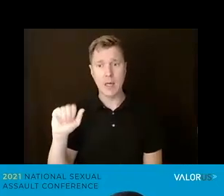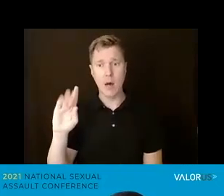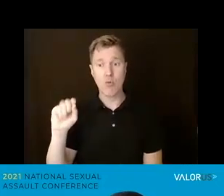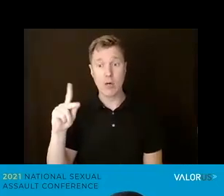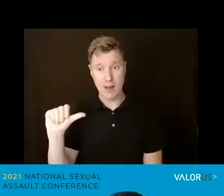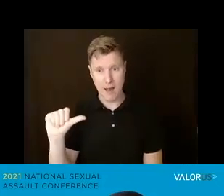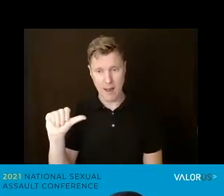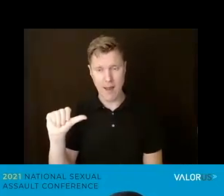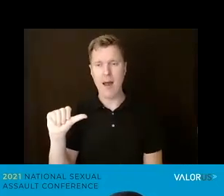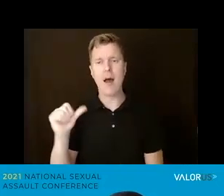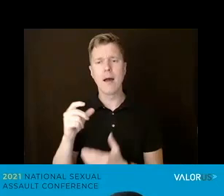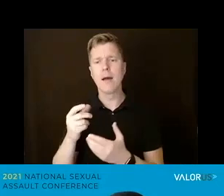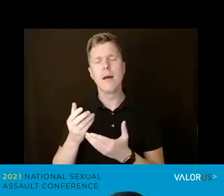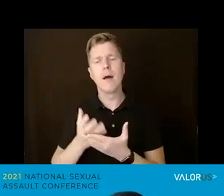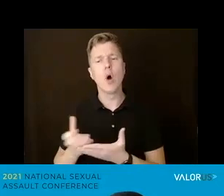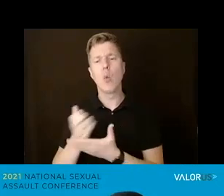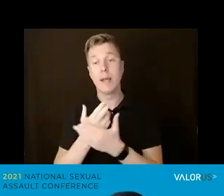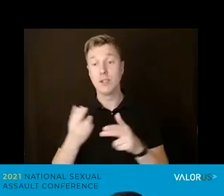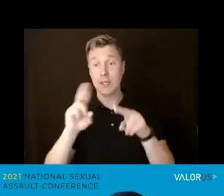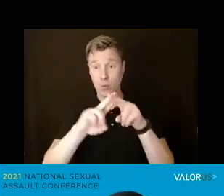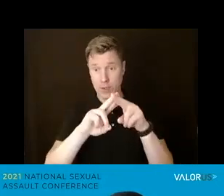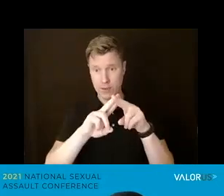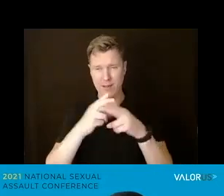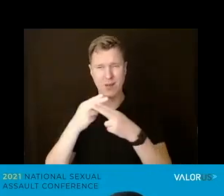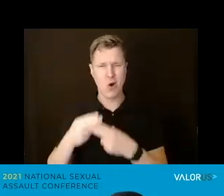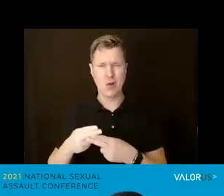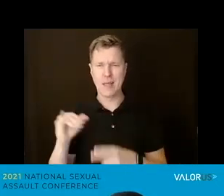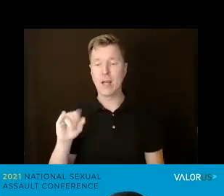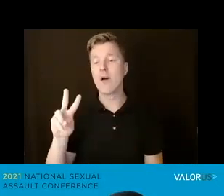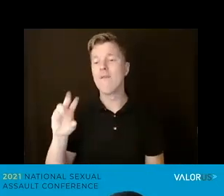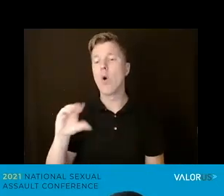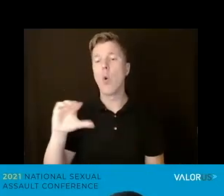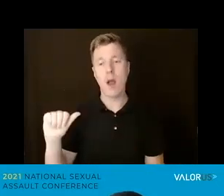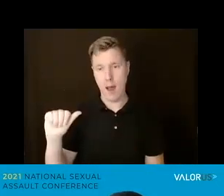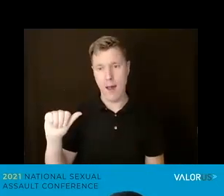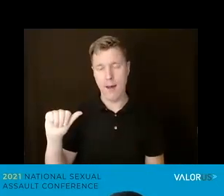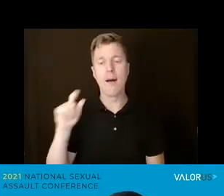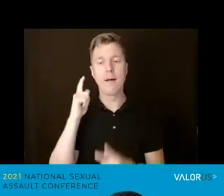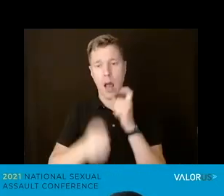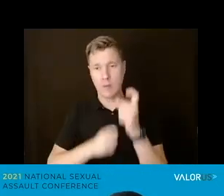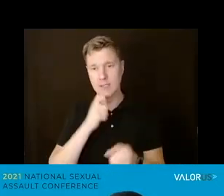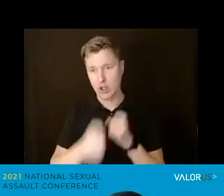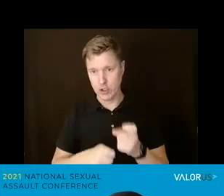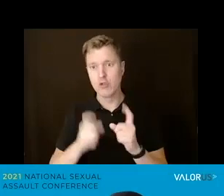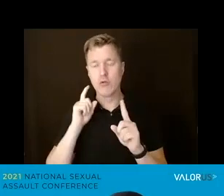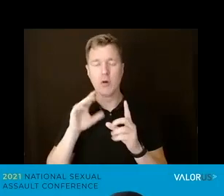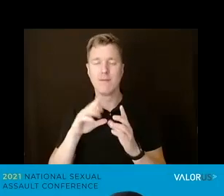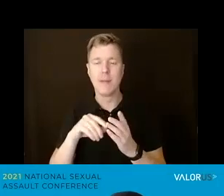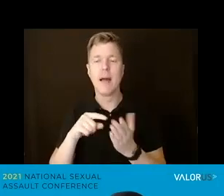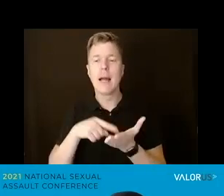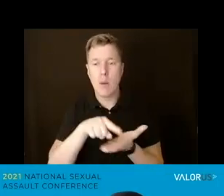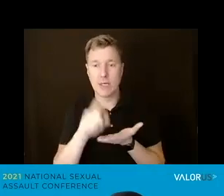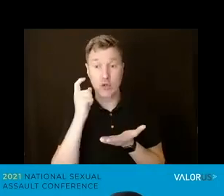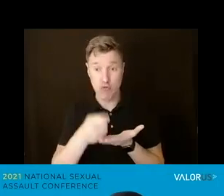wage increases, and they called it like the VOCA compensation grant. And so they were